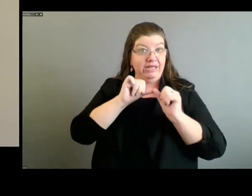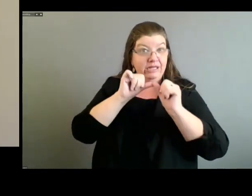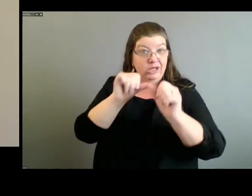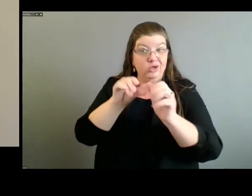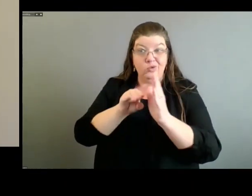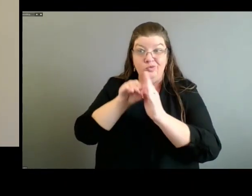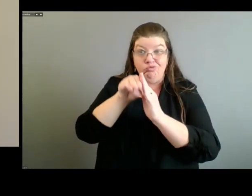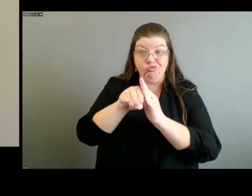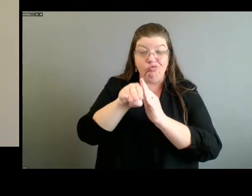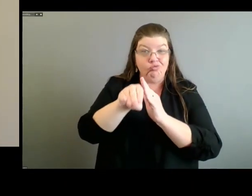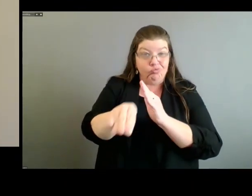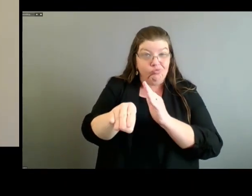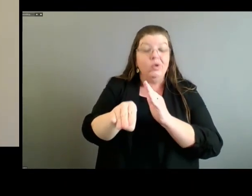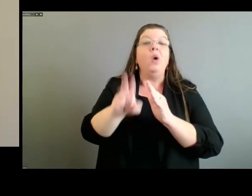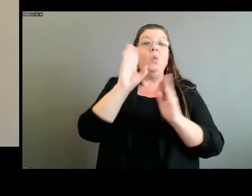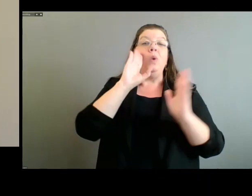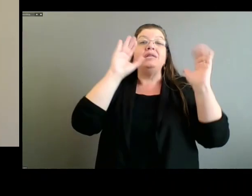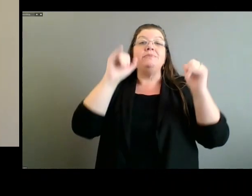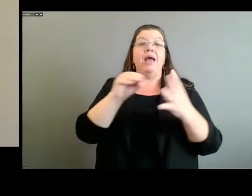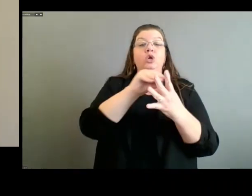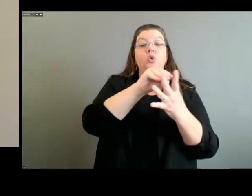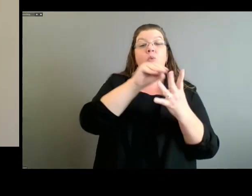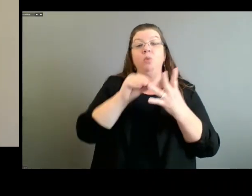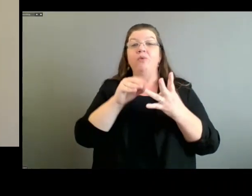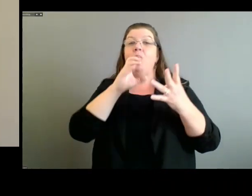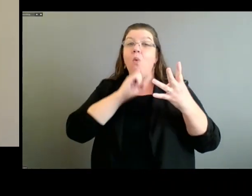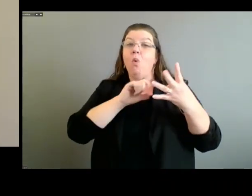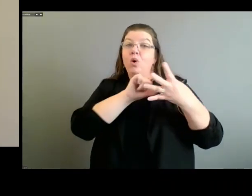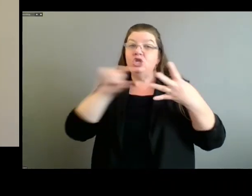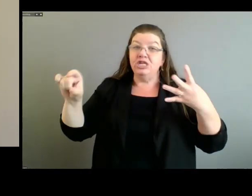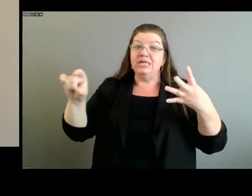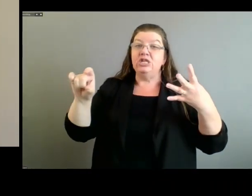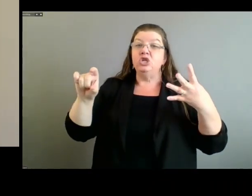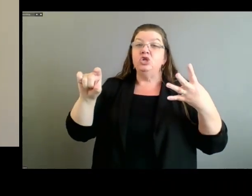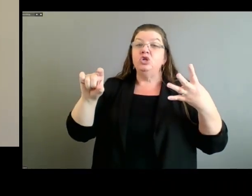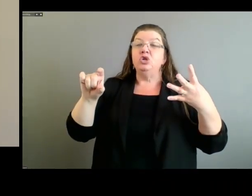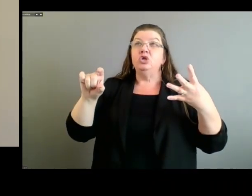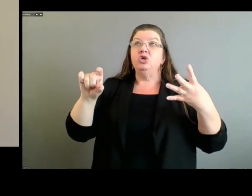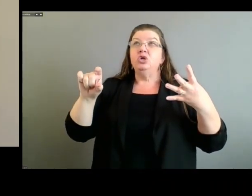we anticipate to get into the orange tier